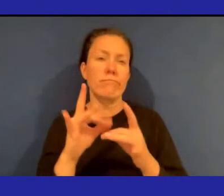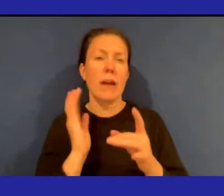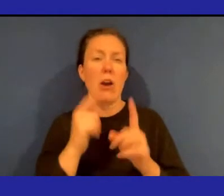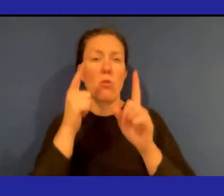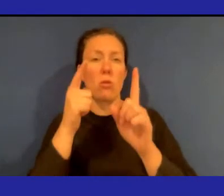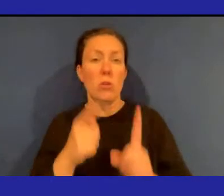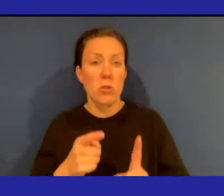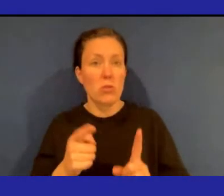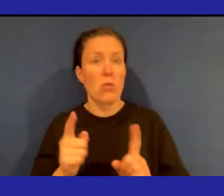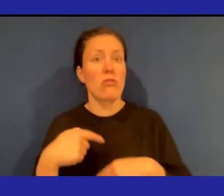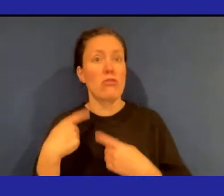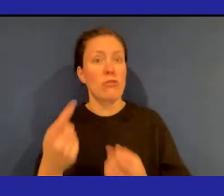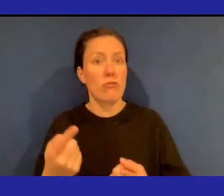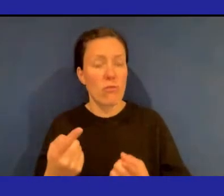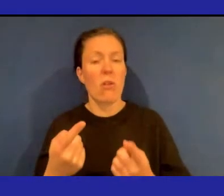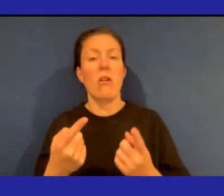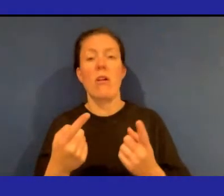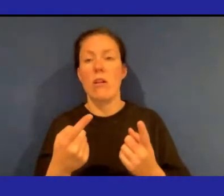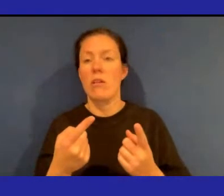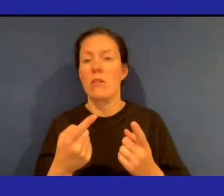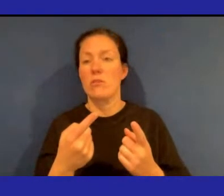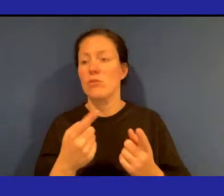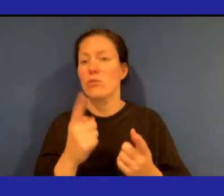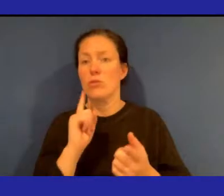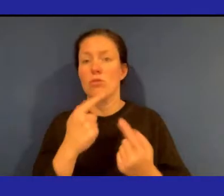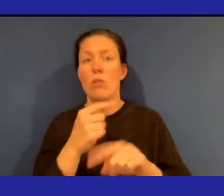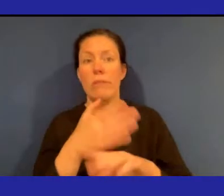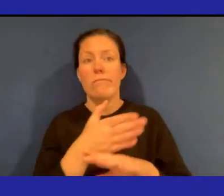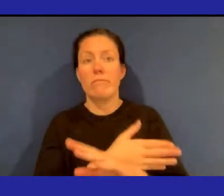commitment to enhancing our facility and our community.